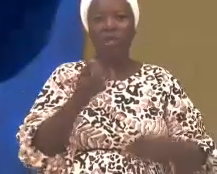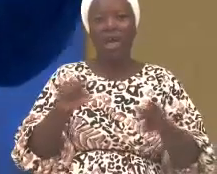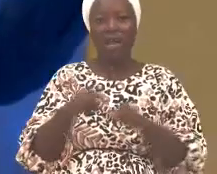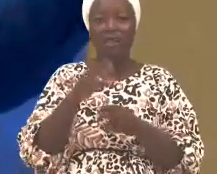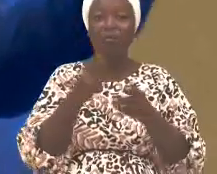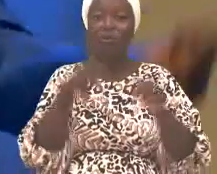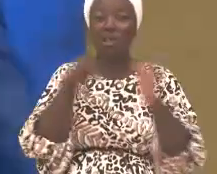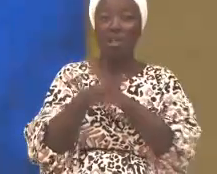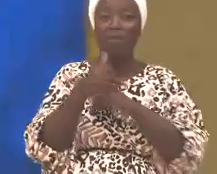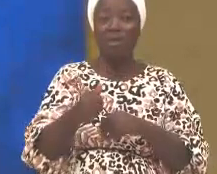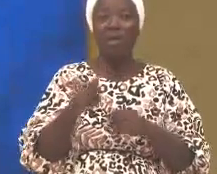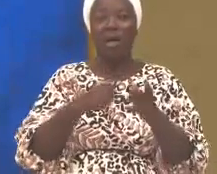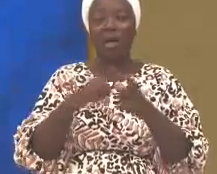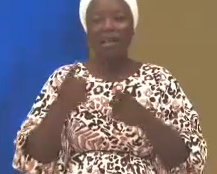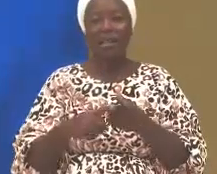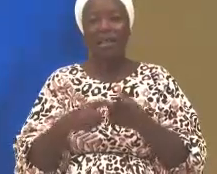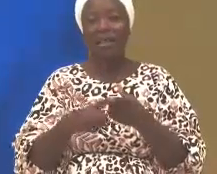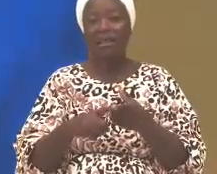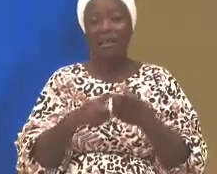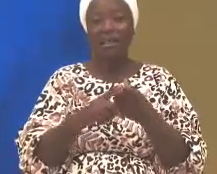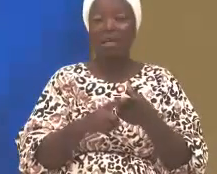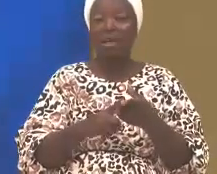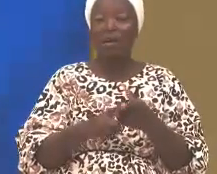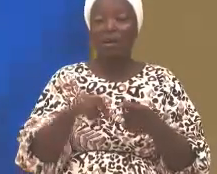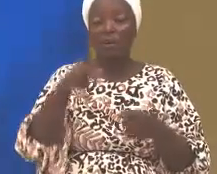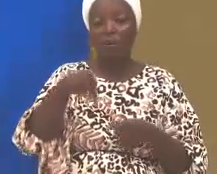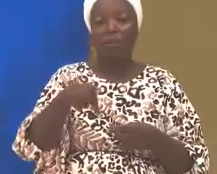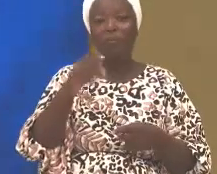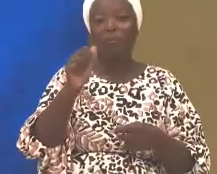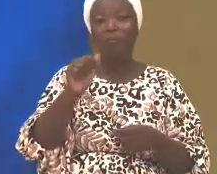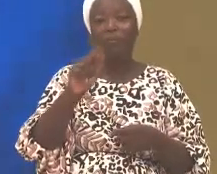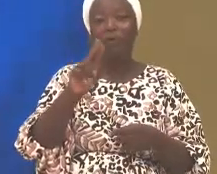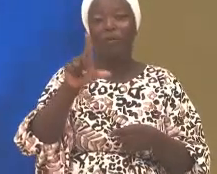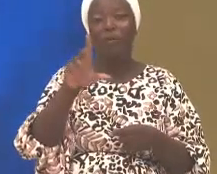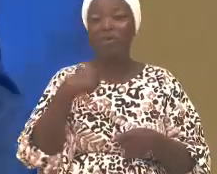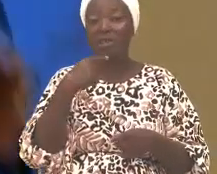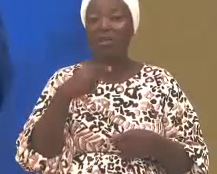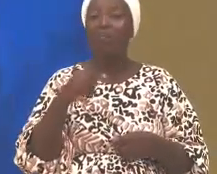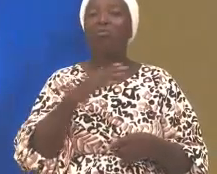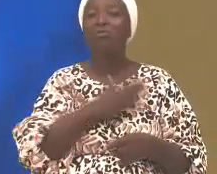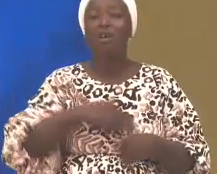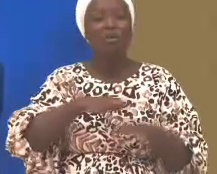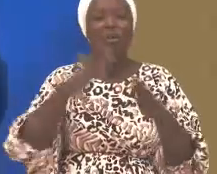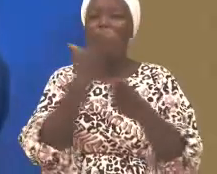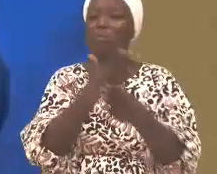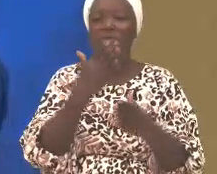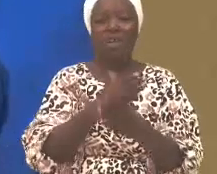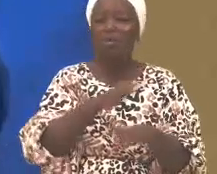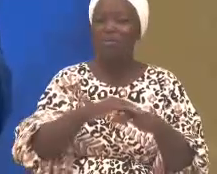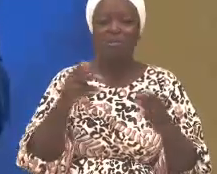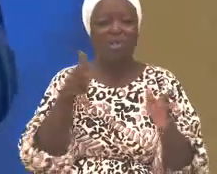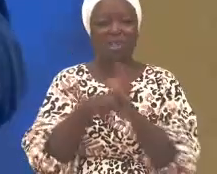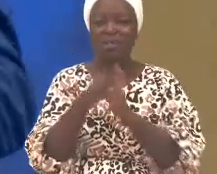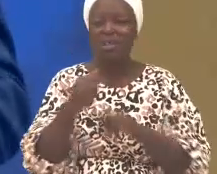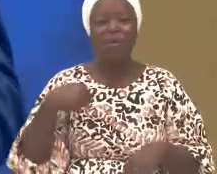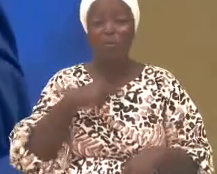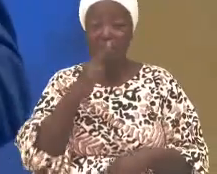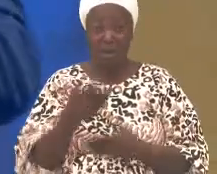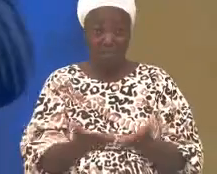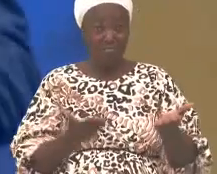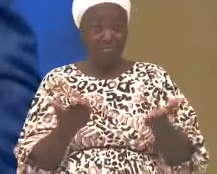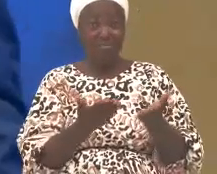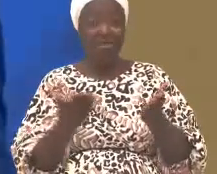himself. And Paul the apostle said, don't bother, don't kill yourself. We're all here. Nobody is moving. They didn't move